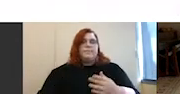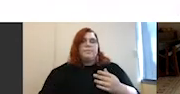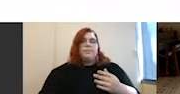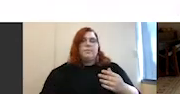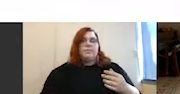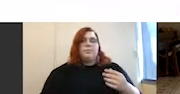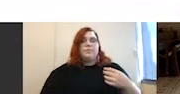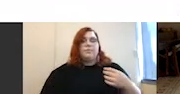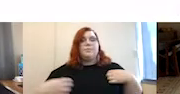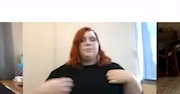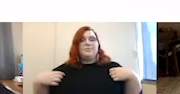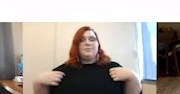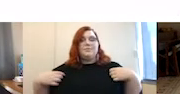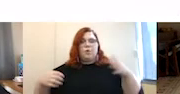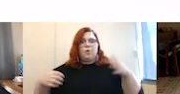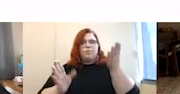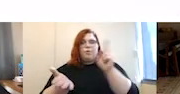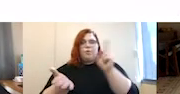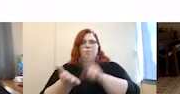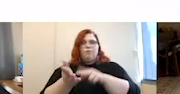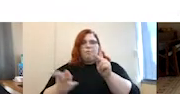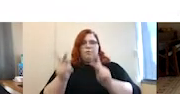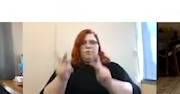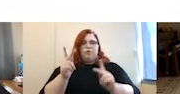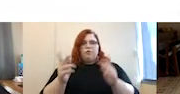approve this person,